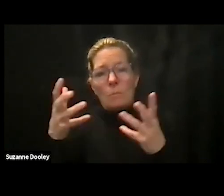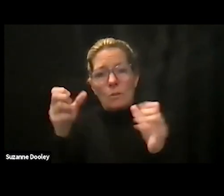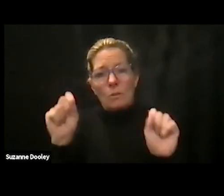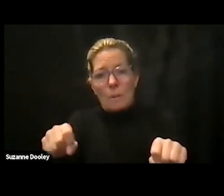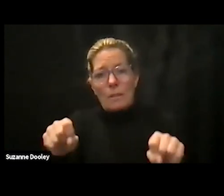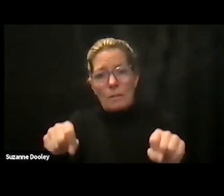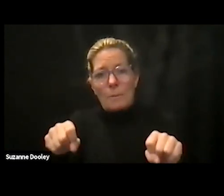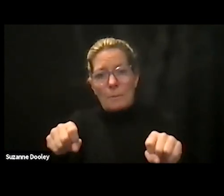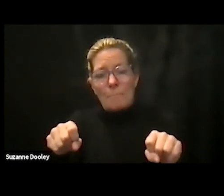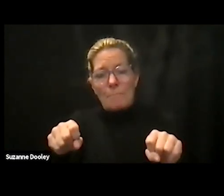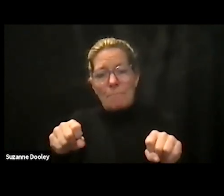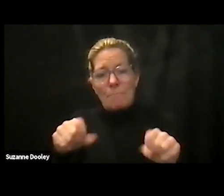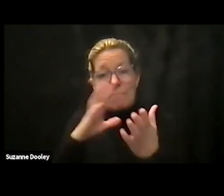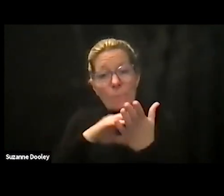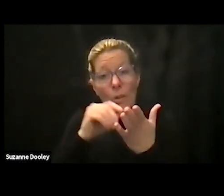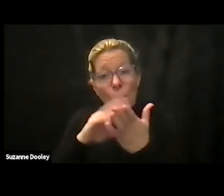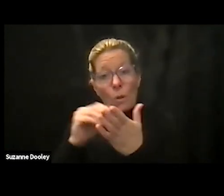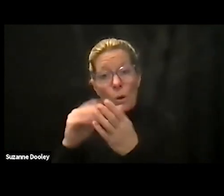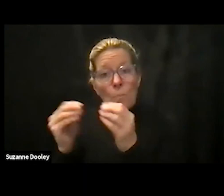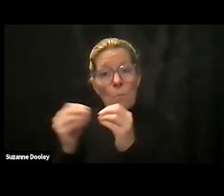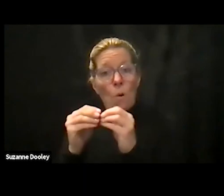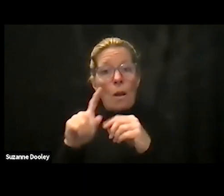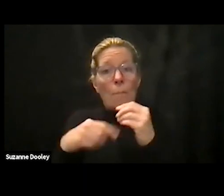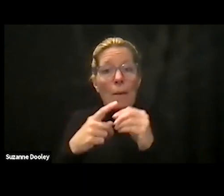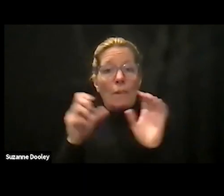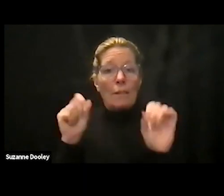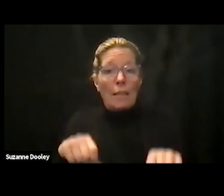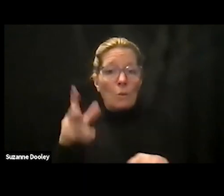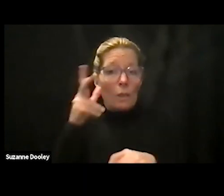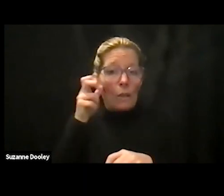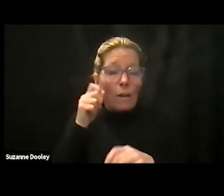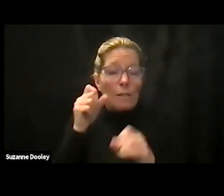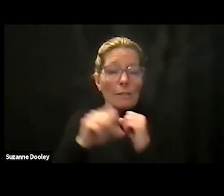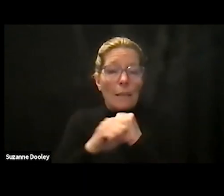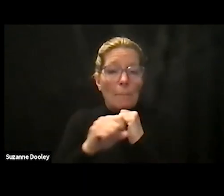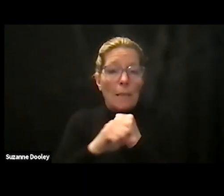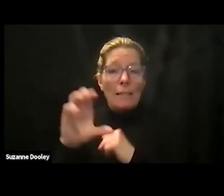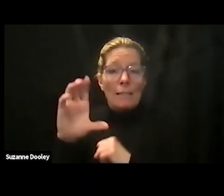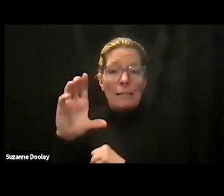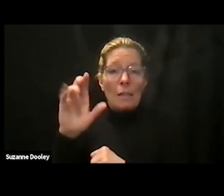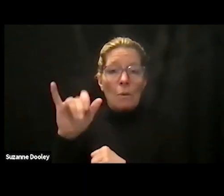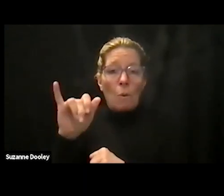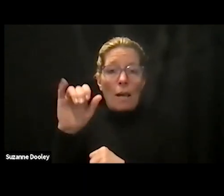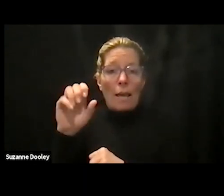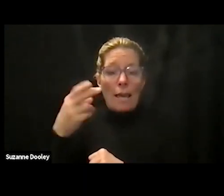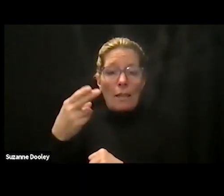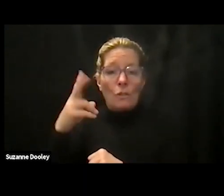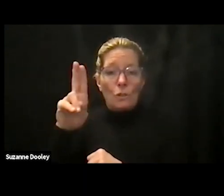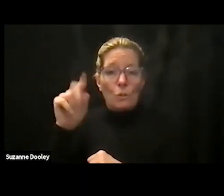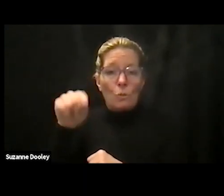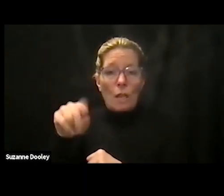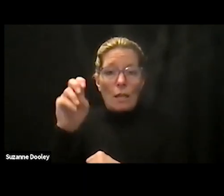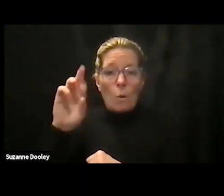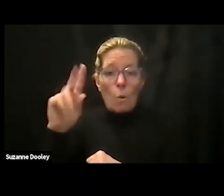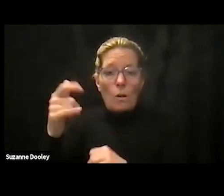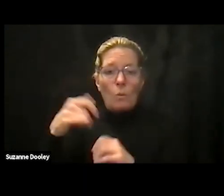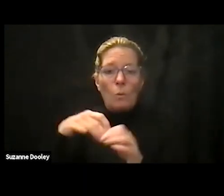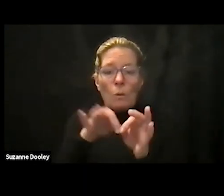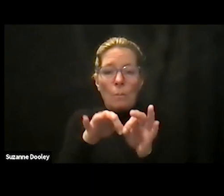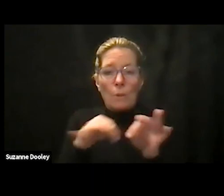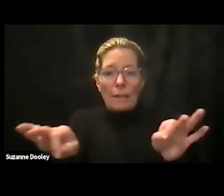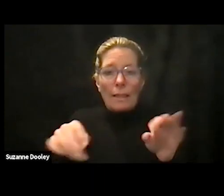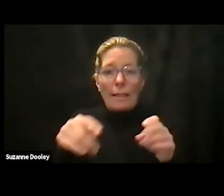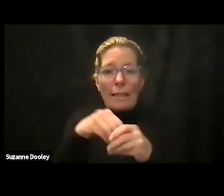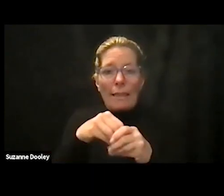And to learn more about the Can You Hear Us campaign, you can visit CYHU.org. We will drop the link in the chat. And